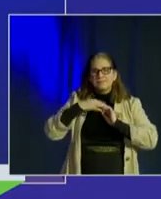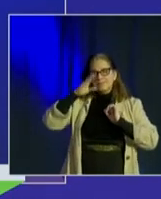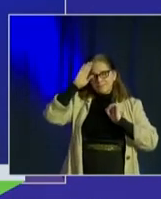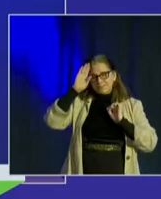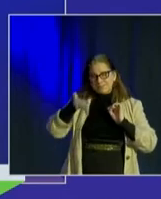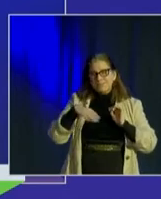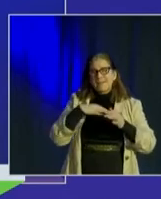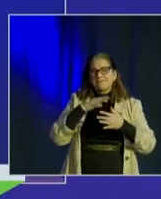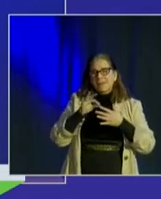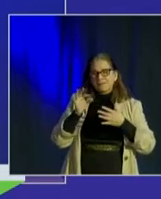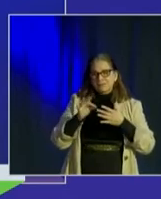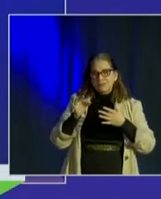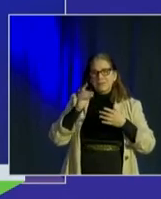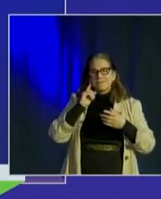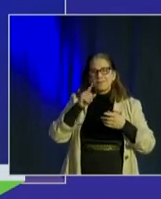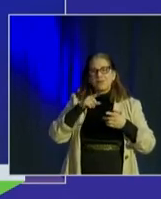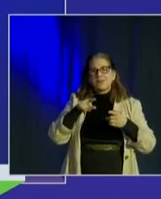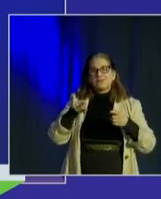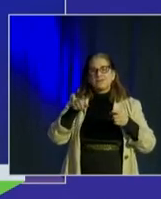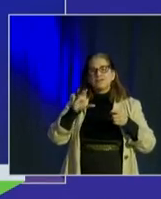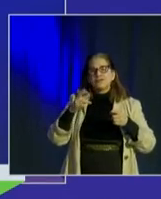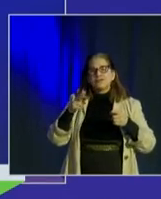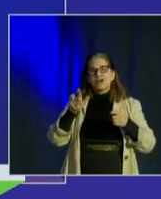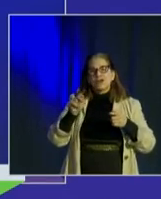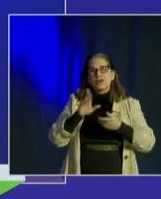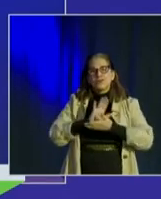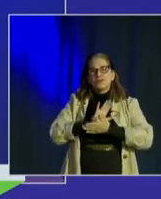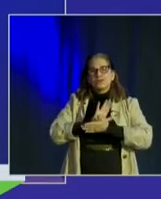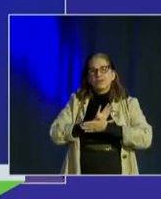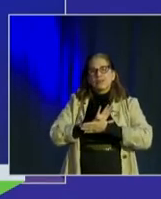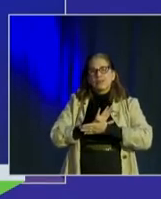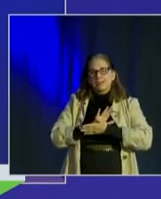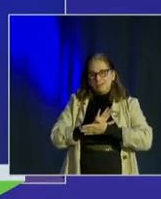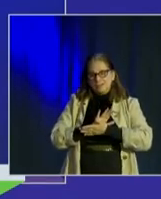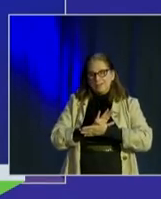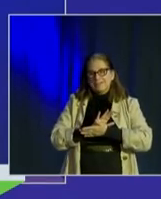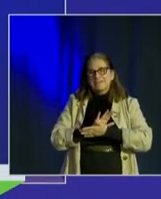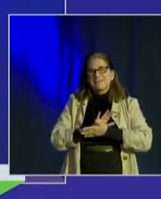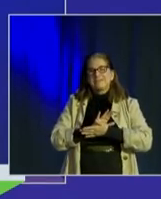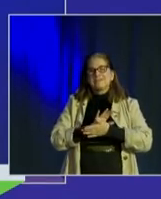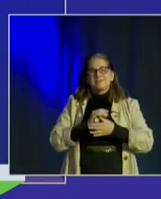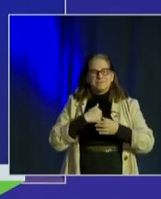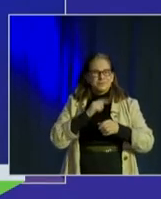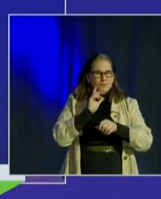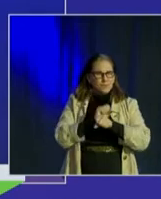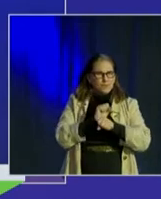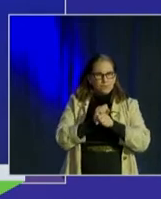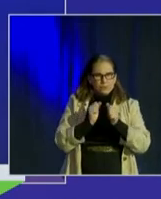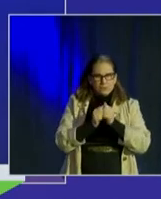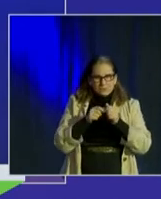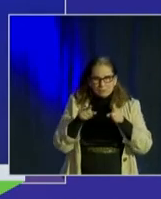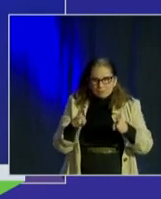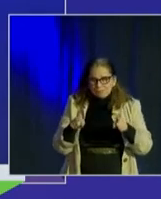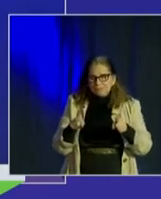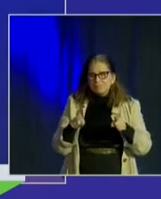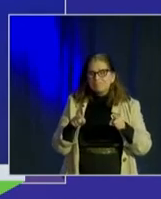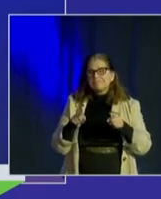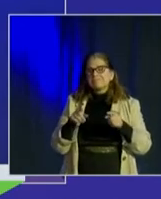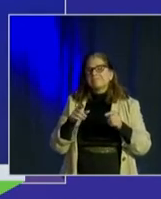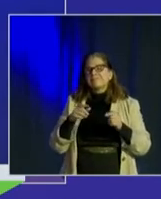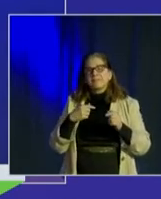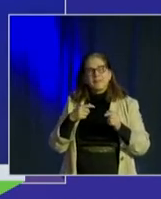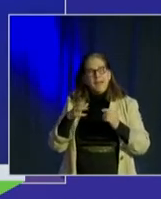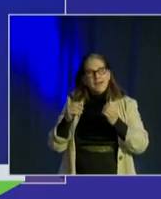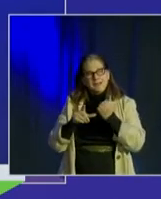public charter schools. I will continue to work with the public charter school sector as well as Deputy Mayor Kine does on a weekly